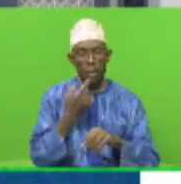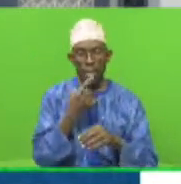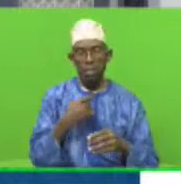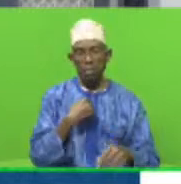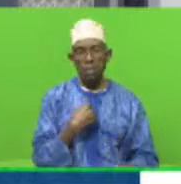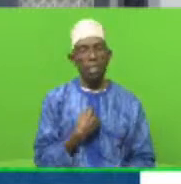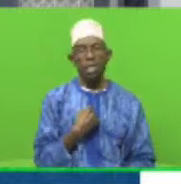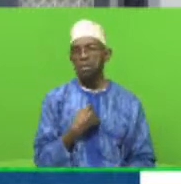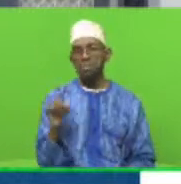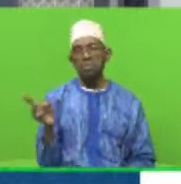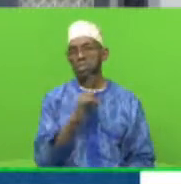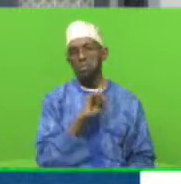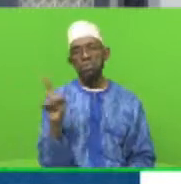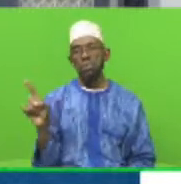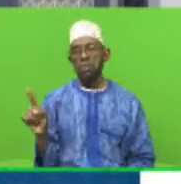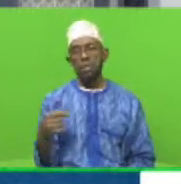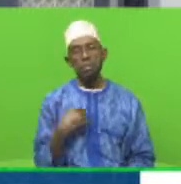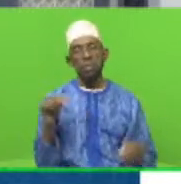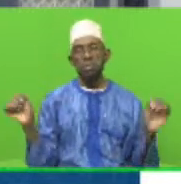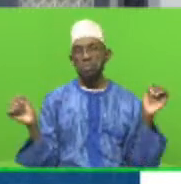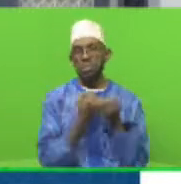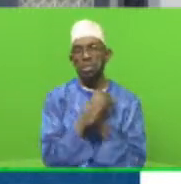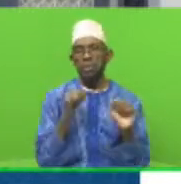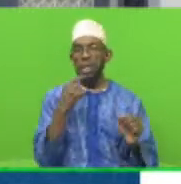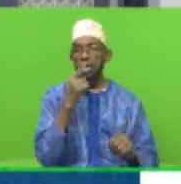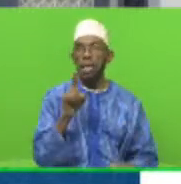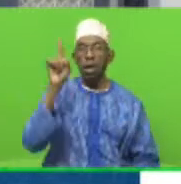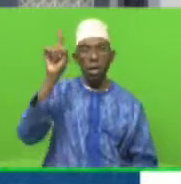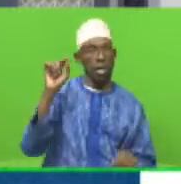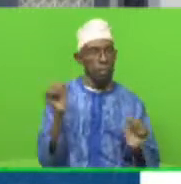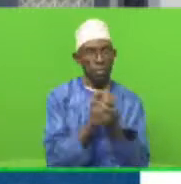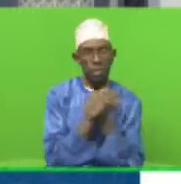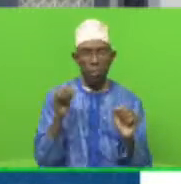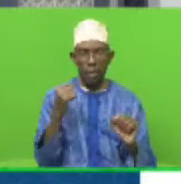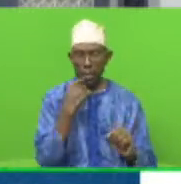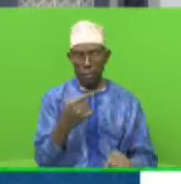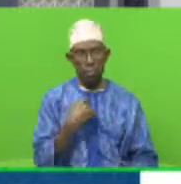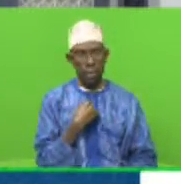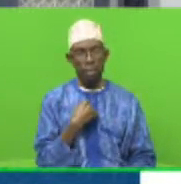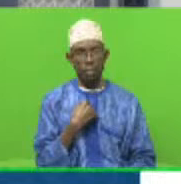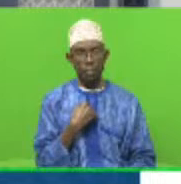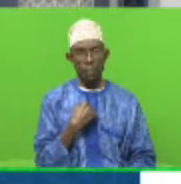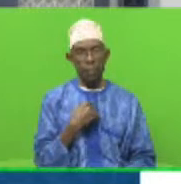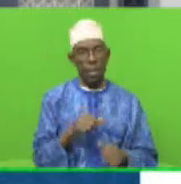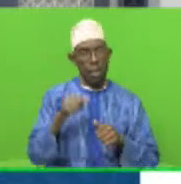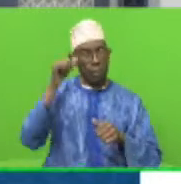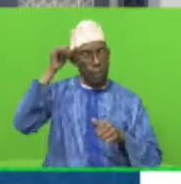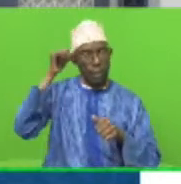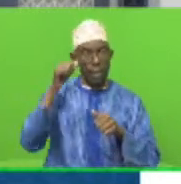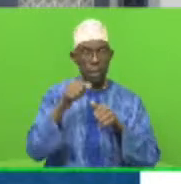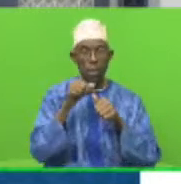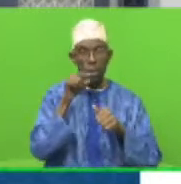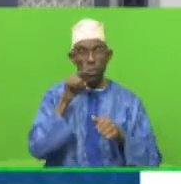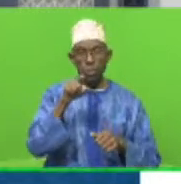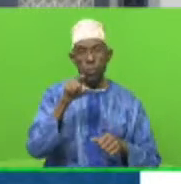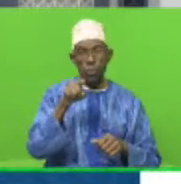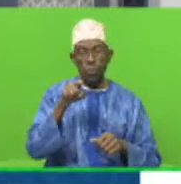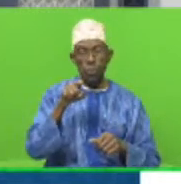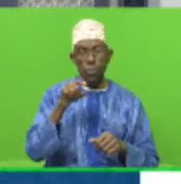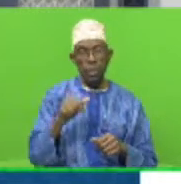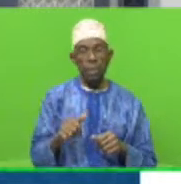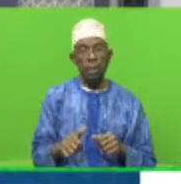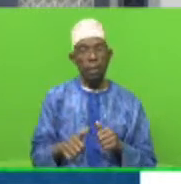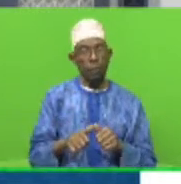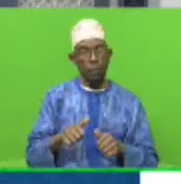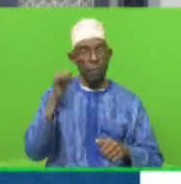say? "No, I can't. I can't." You're telling Allah subhanahu wa ta'ala. You're not telling me. When I am reminding you, this objection, you're